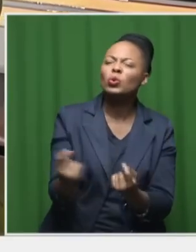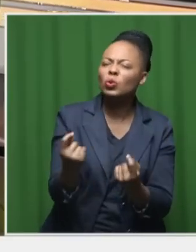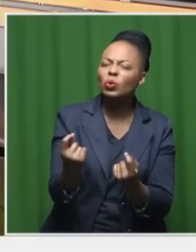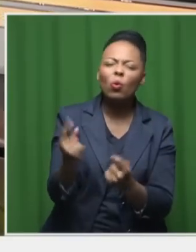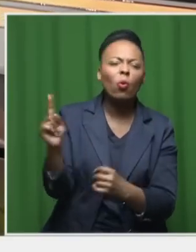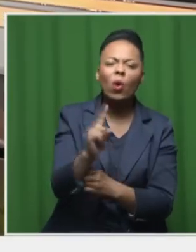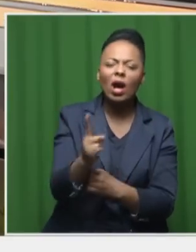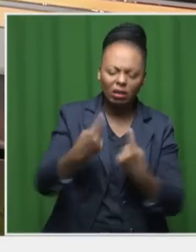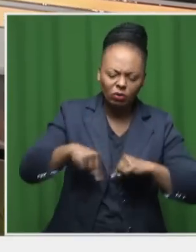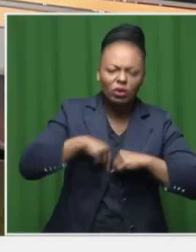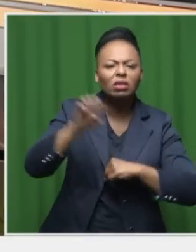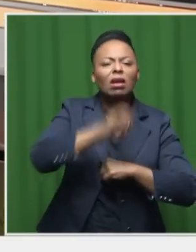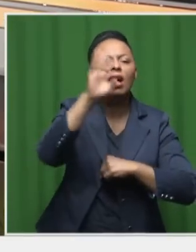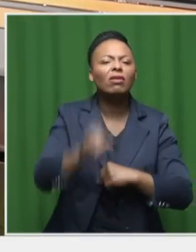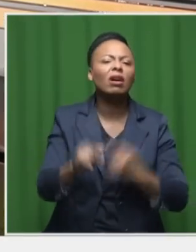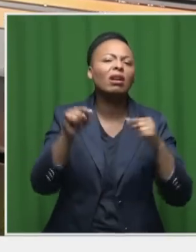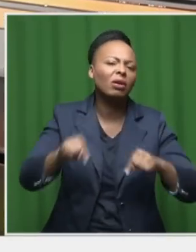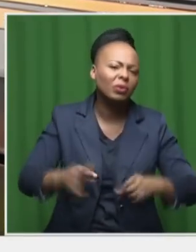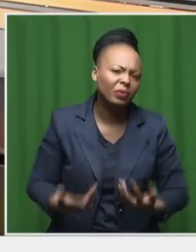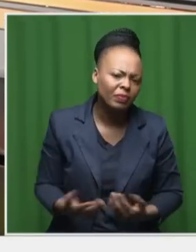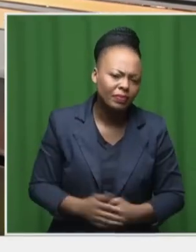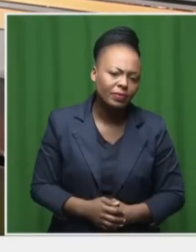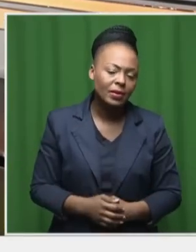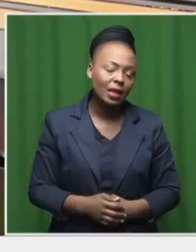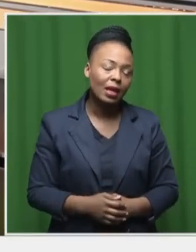do as South Africans?